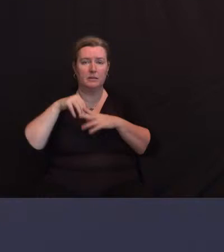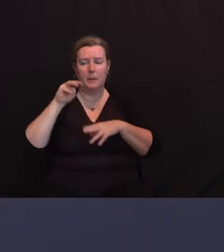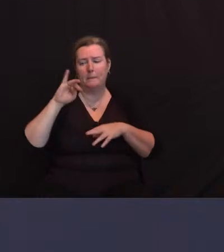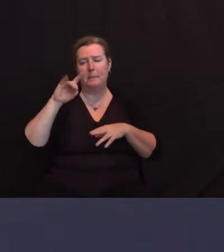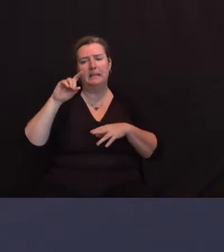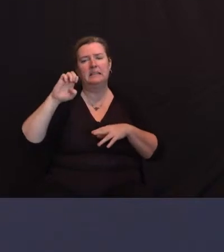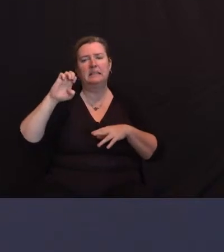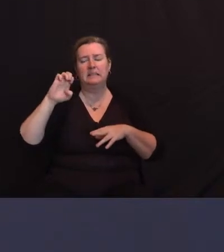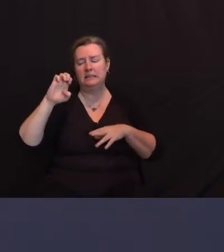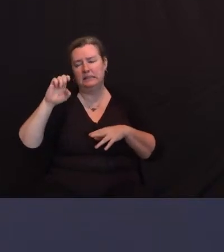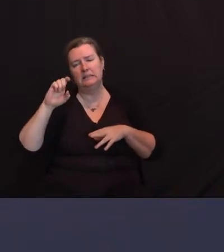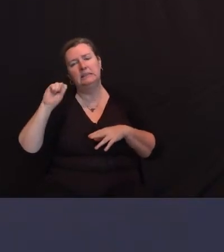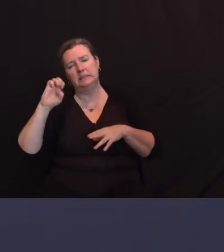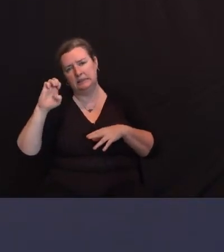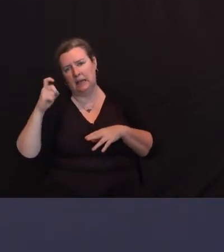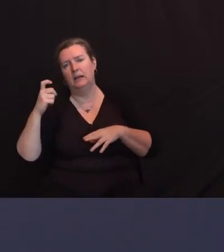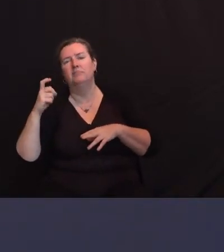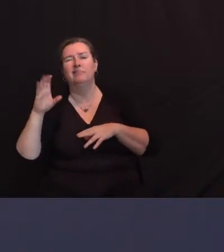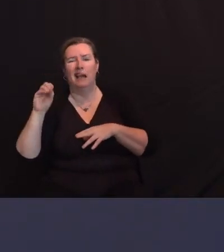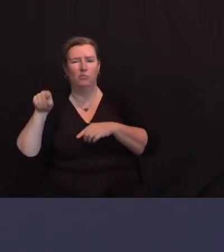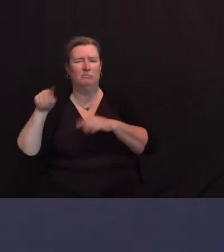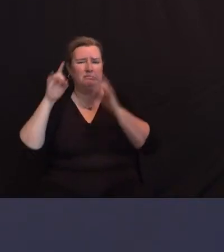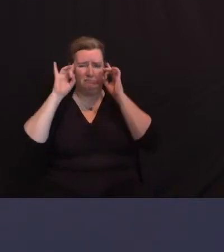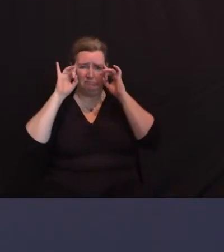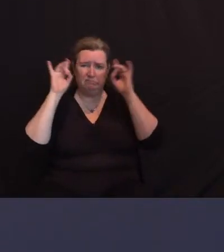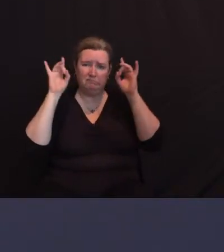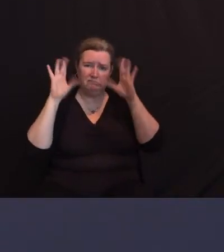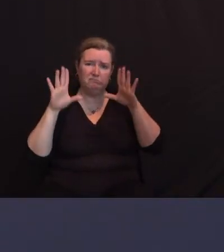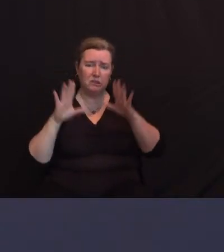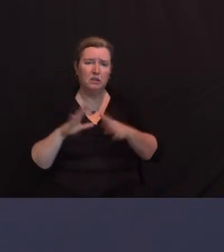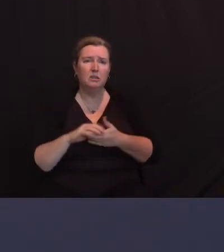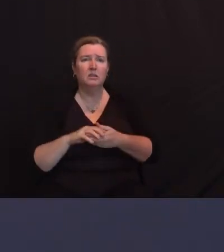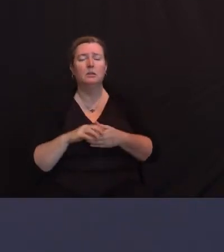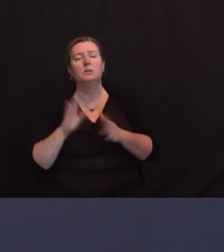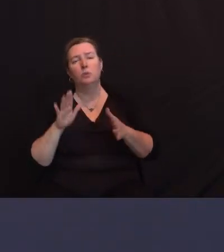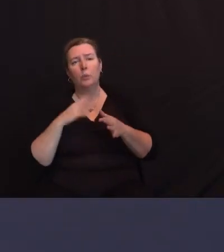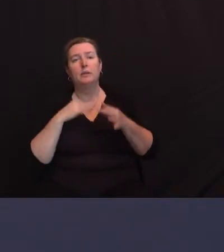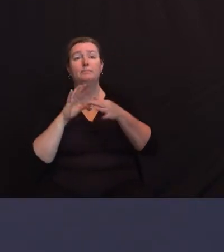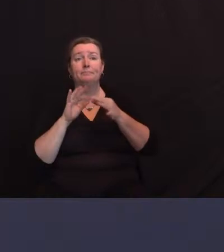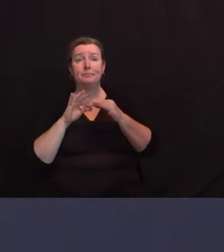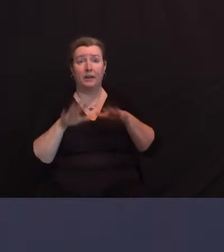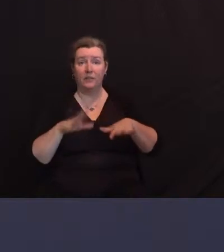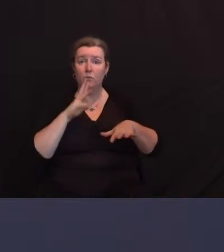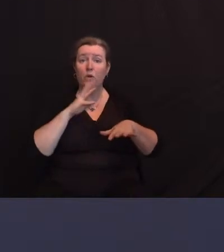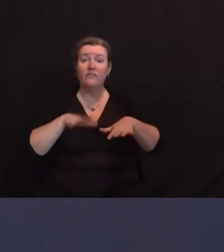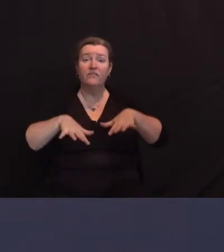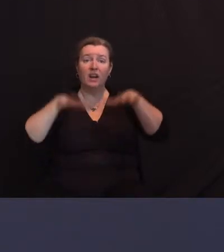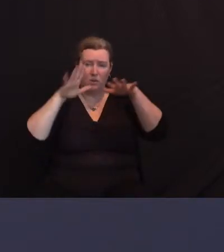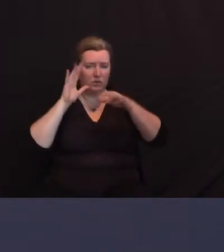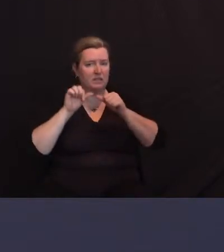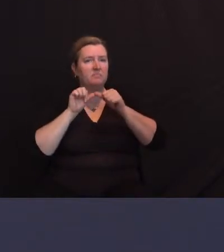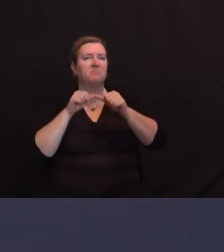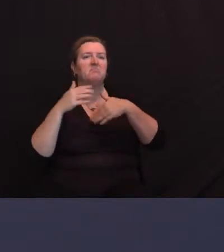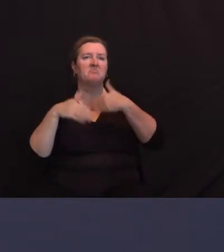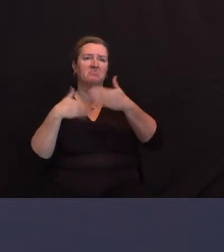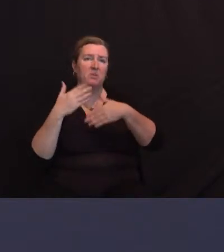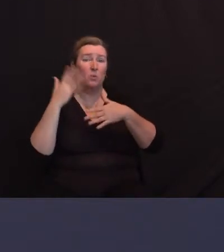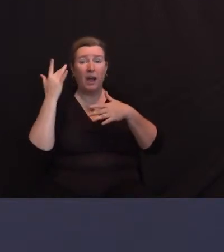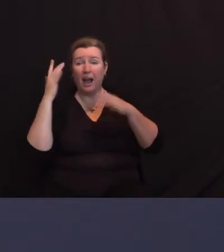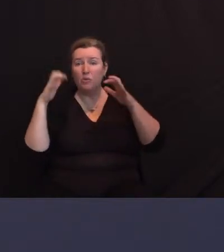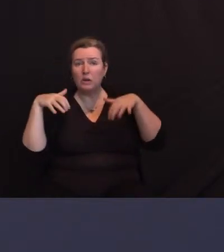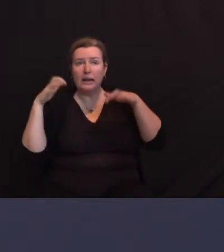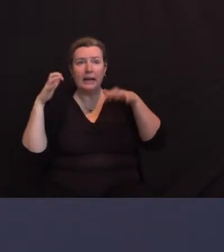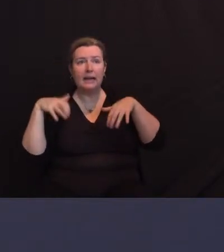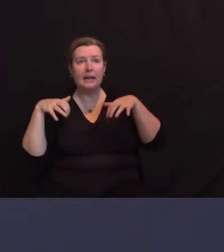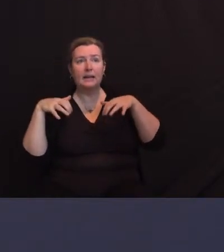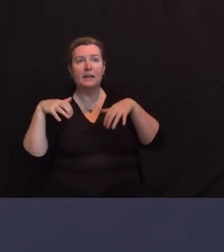and I'll just close with saying that the flooding may continue with the runoff, and as the rivers drain over